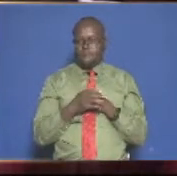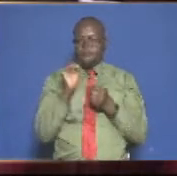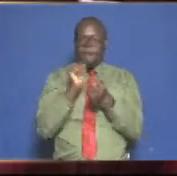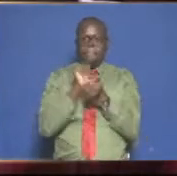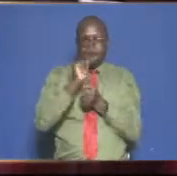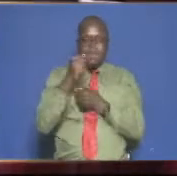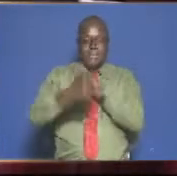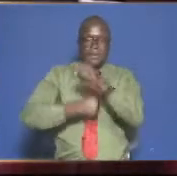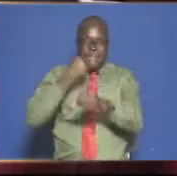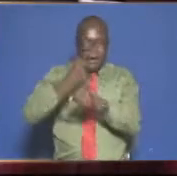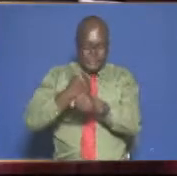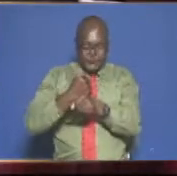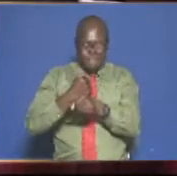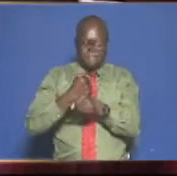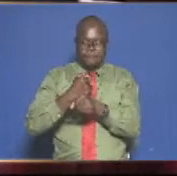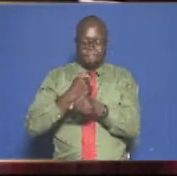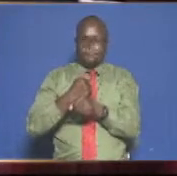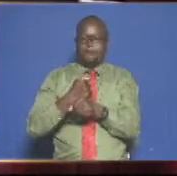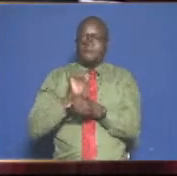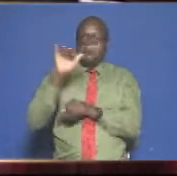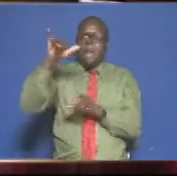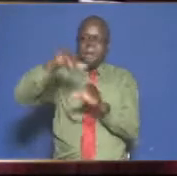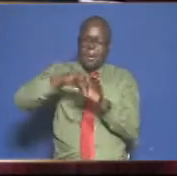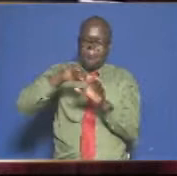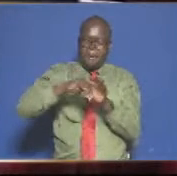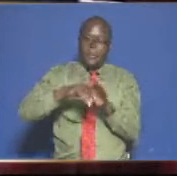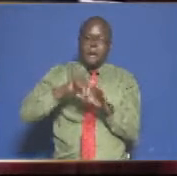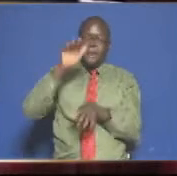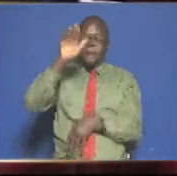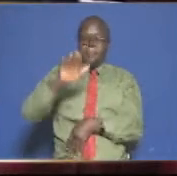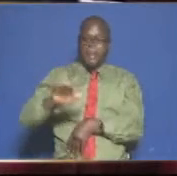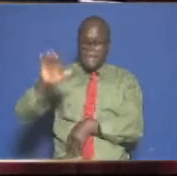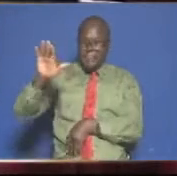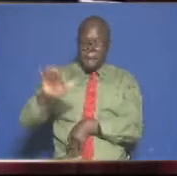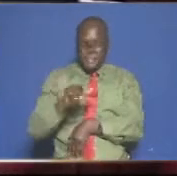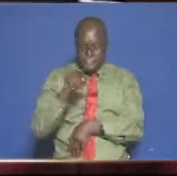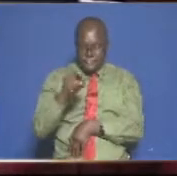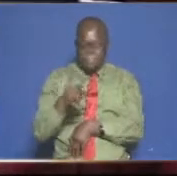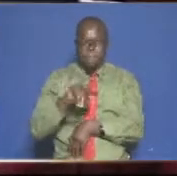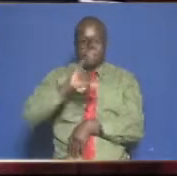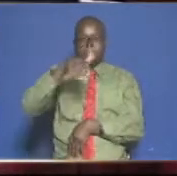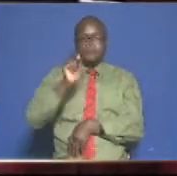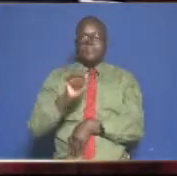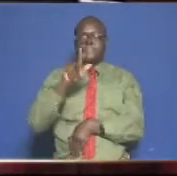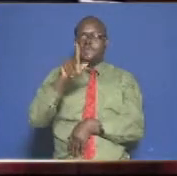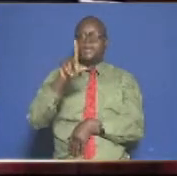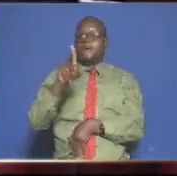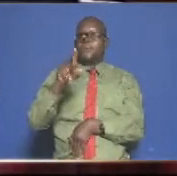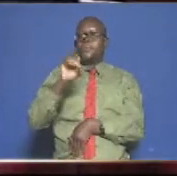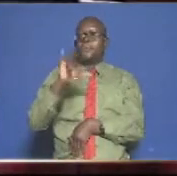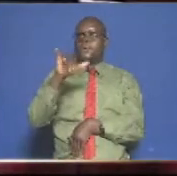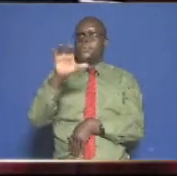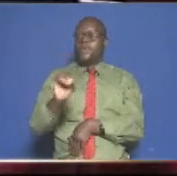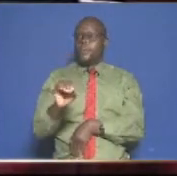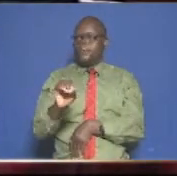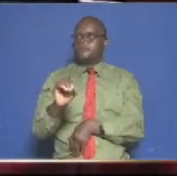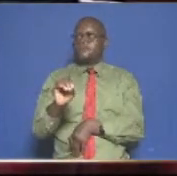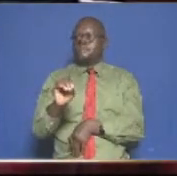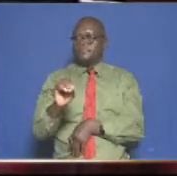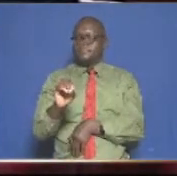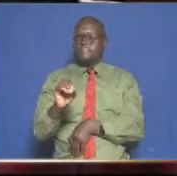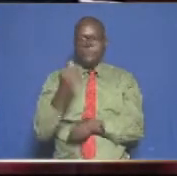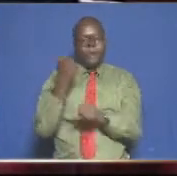years of his membership to this house, Jakoyo exuded a sense of